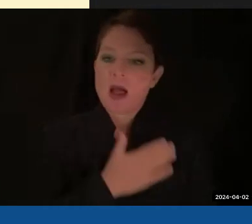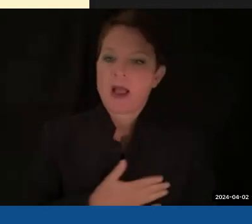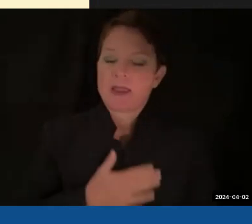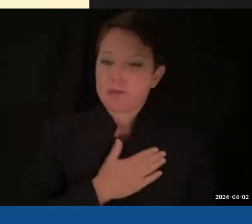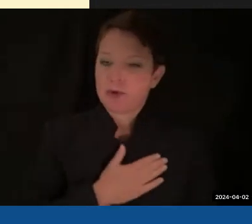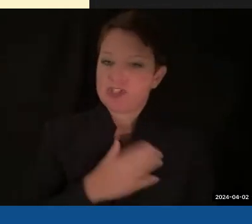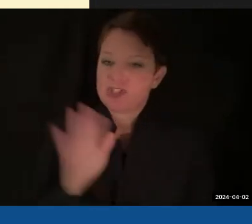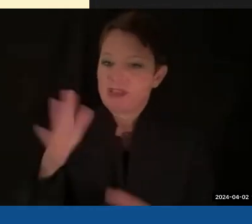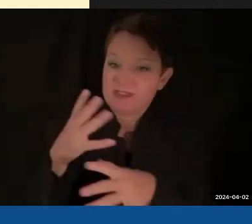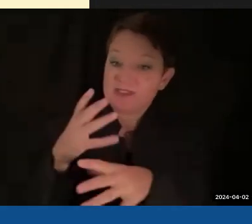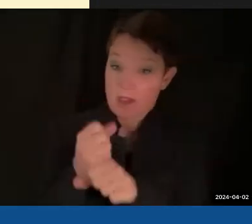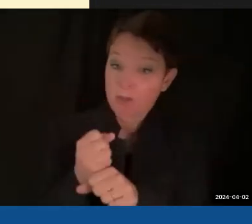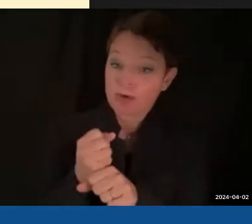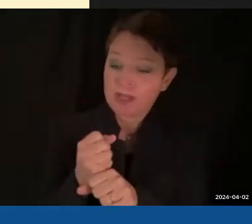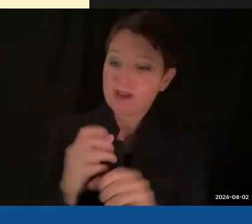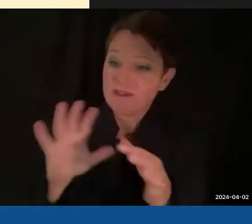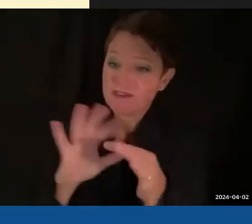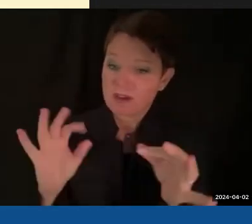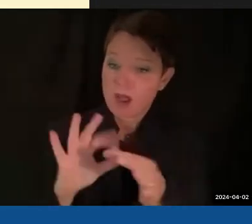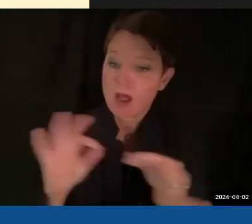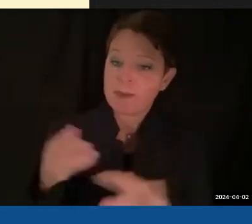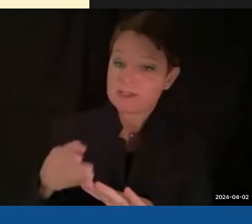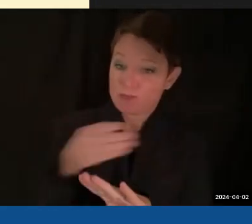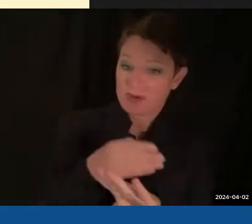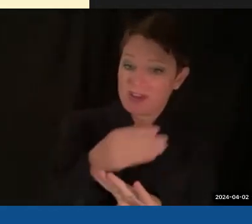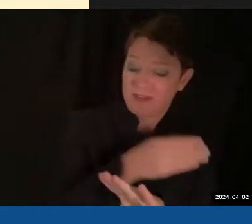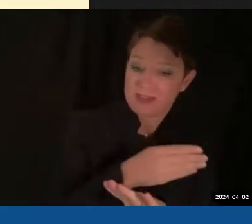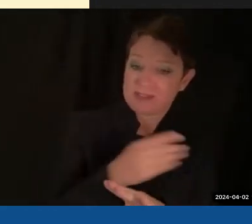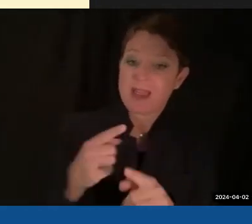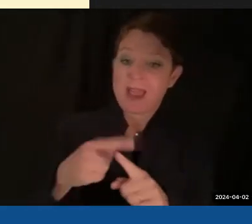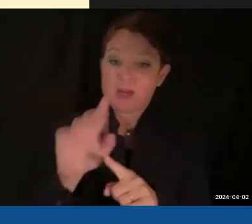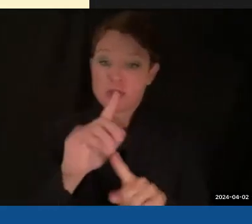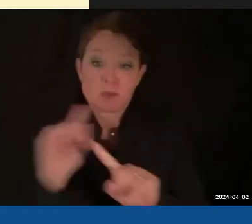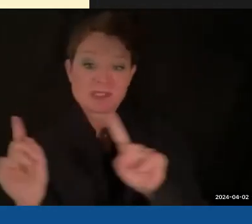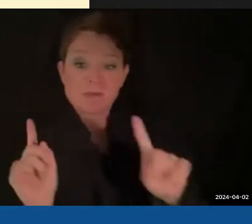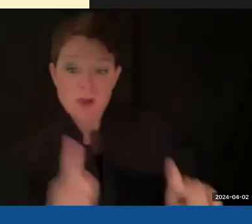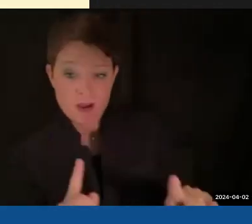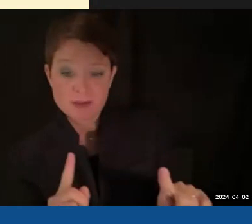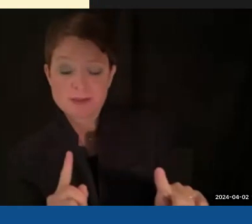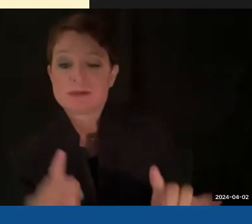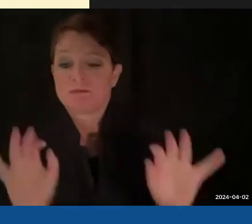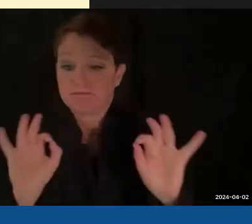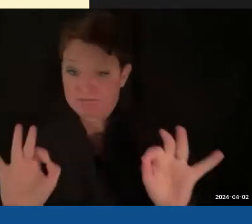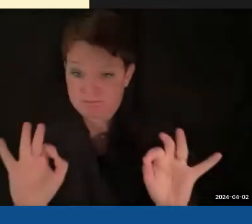Litwin's summary of the comments made previously and the responses from the applicant.